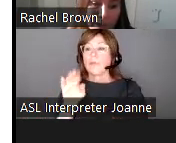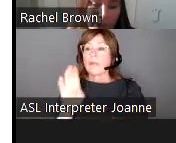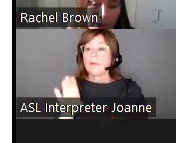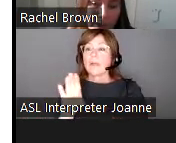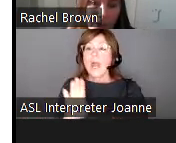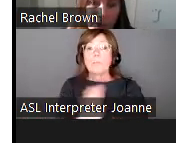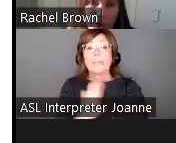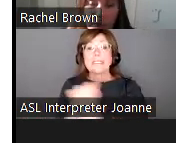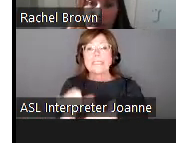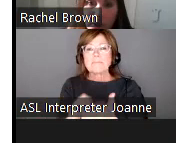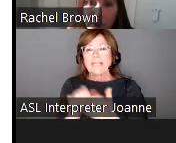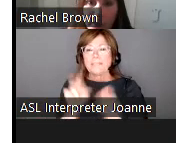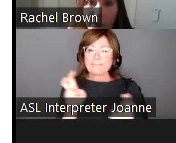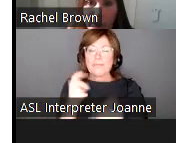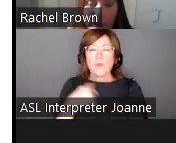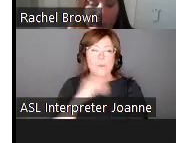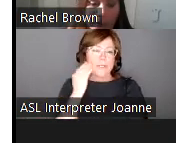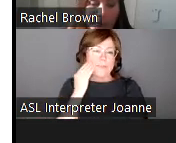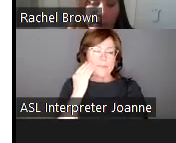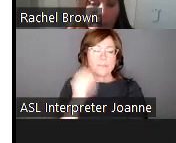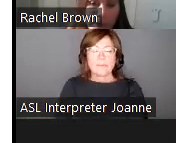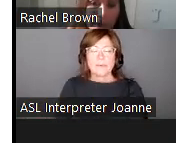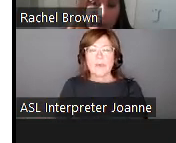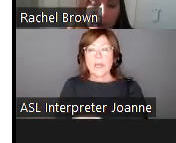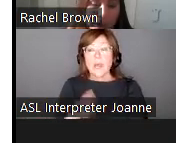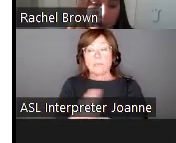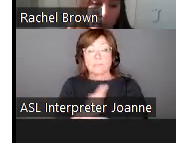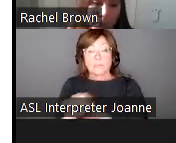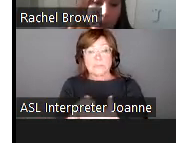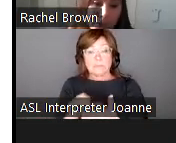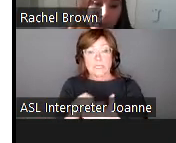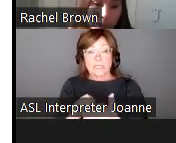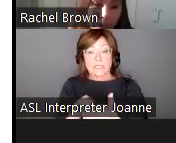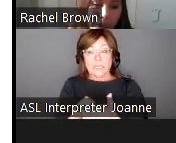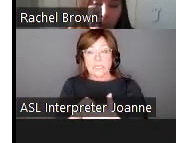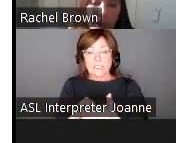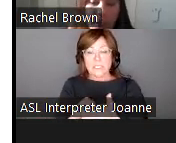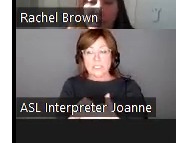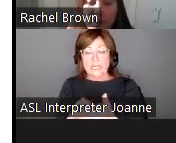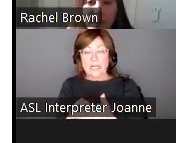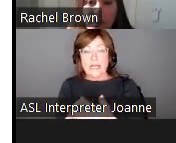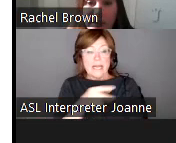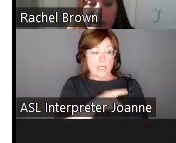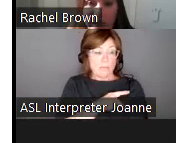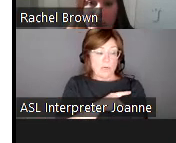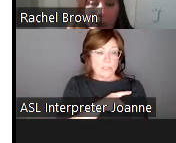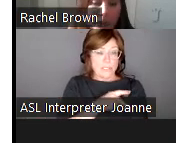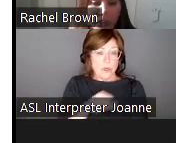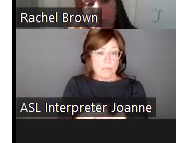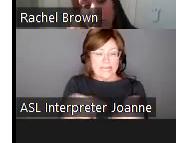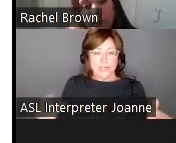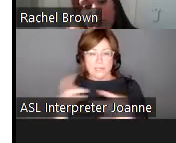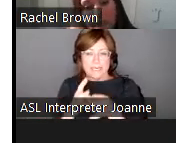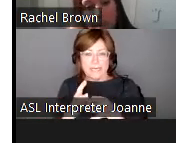business pages. So we all know if you have a business page that your personal page is connected to that, or you're